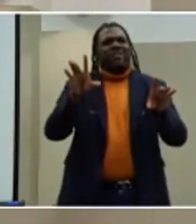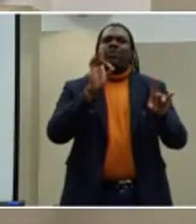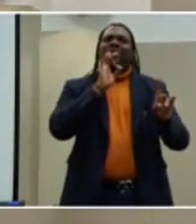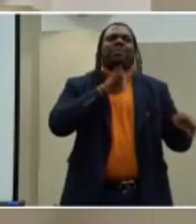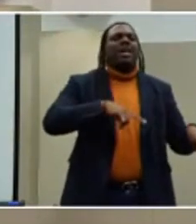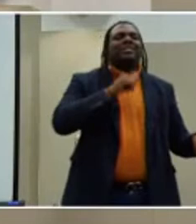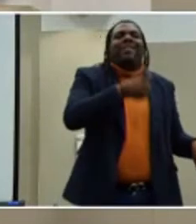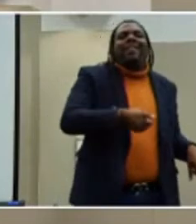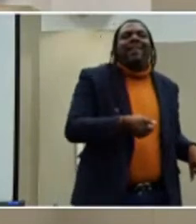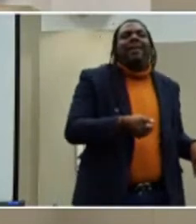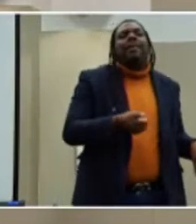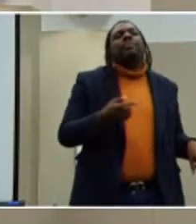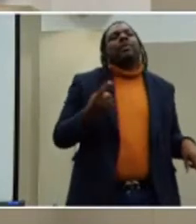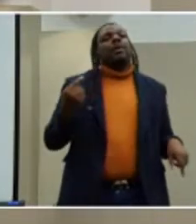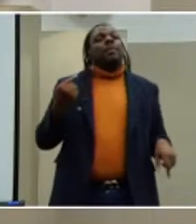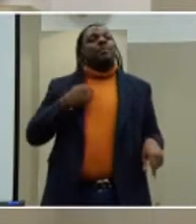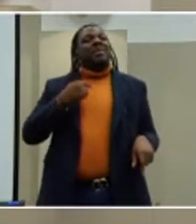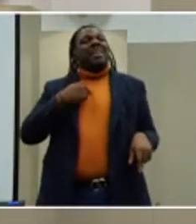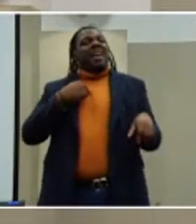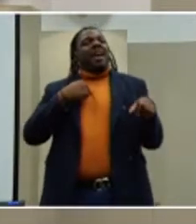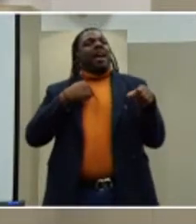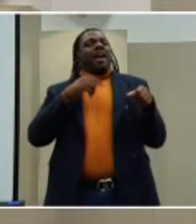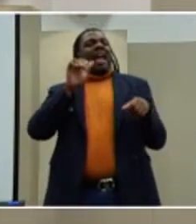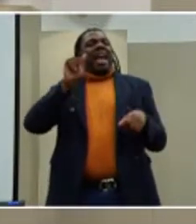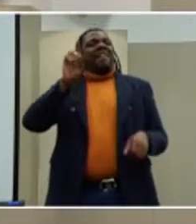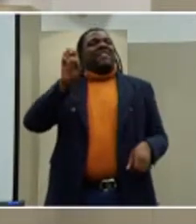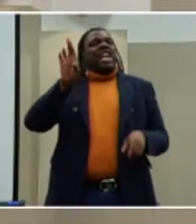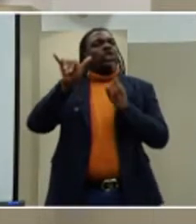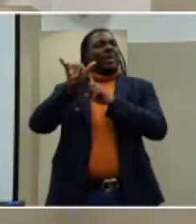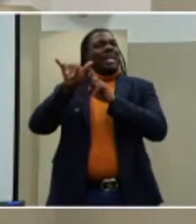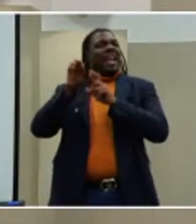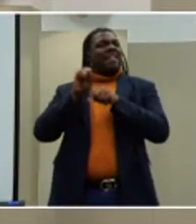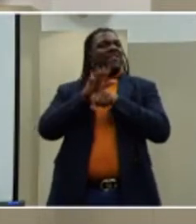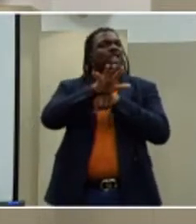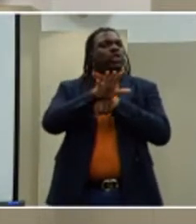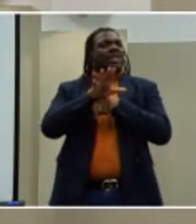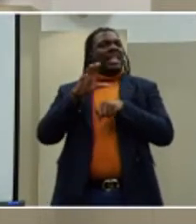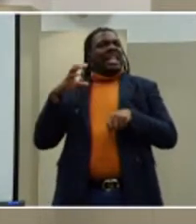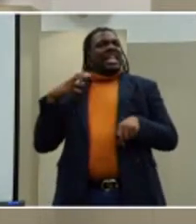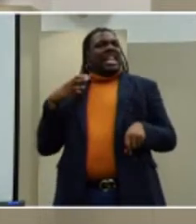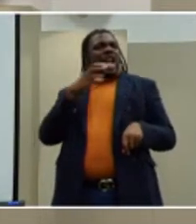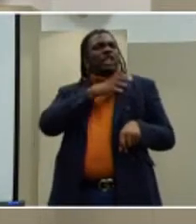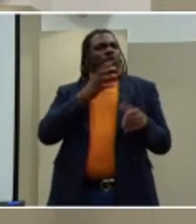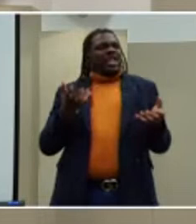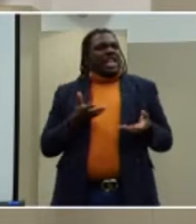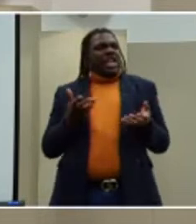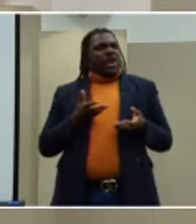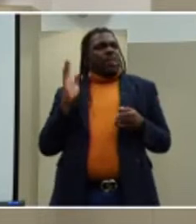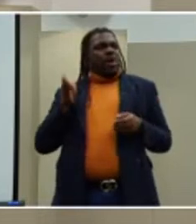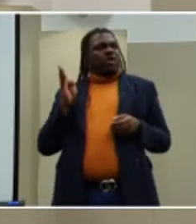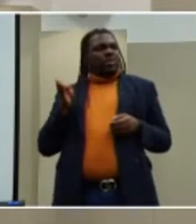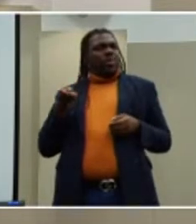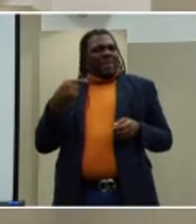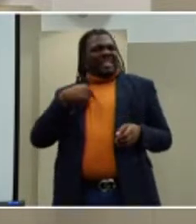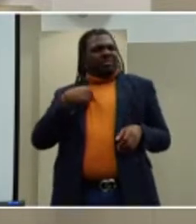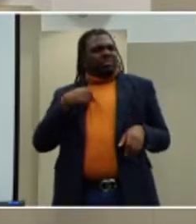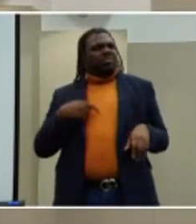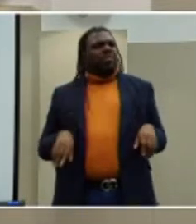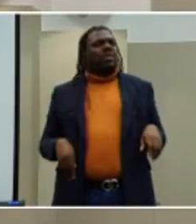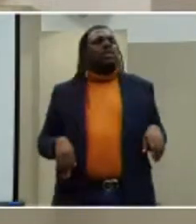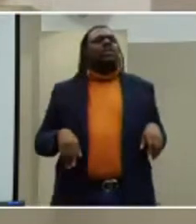Consumer Advisory Council for Accessible Transportation here in Baltimore. And